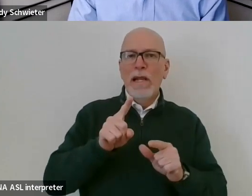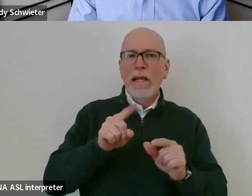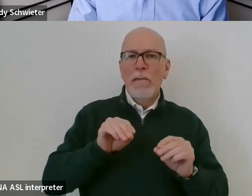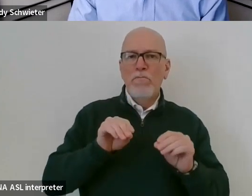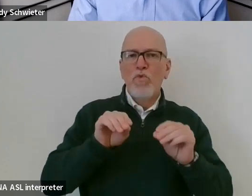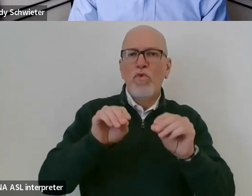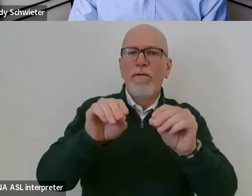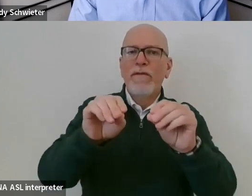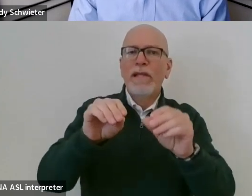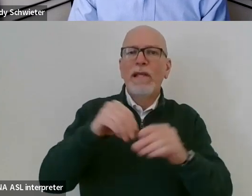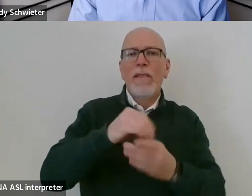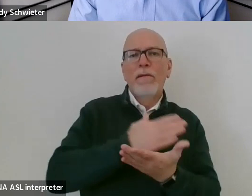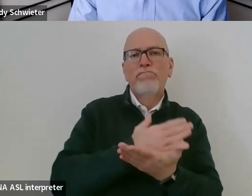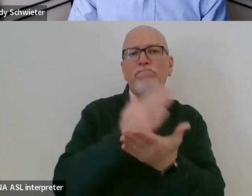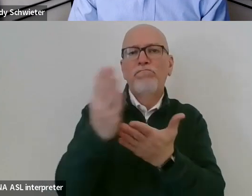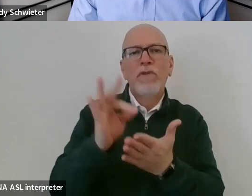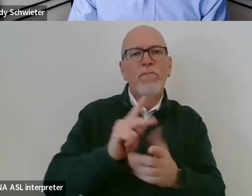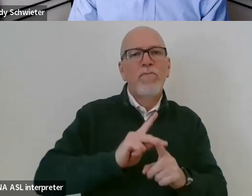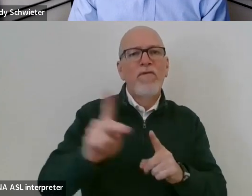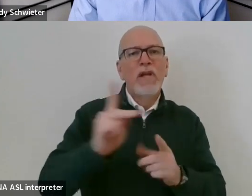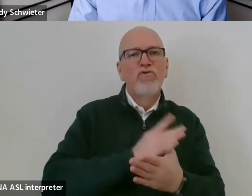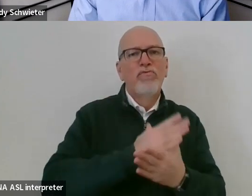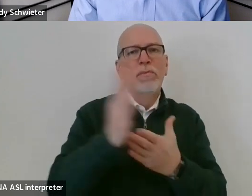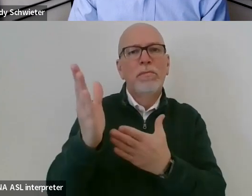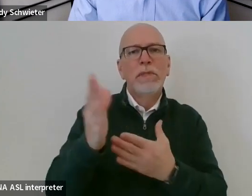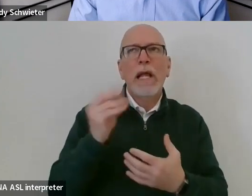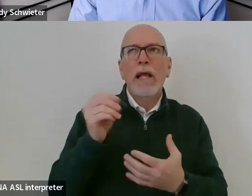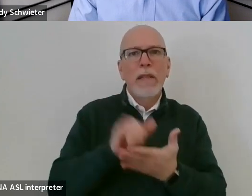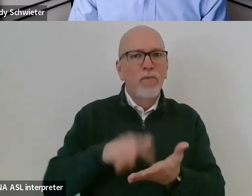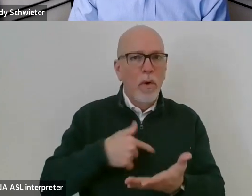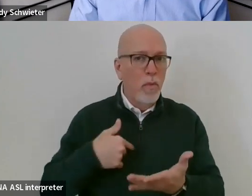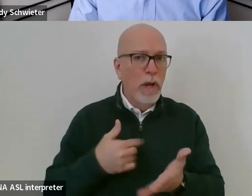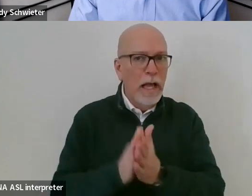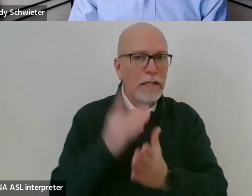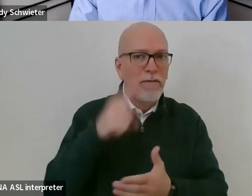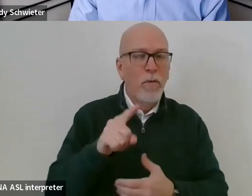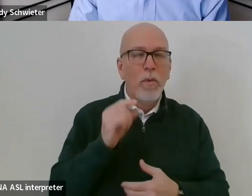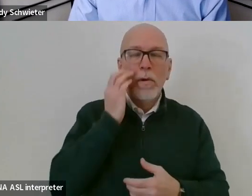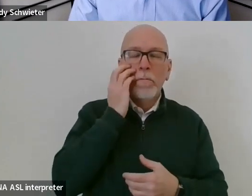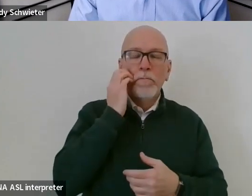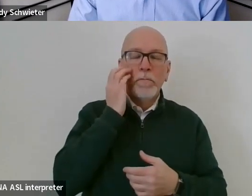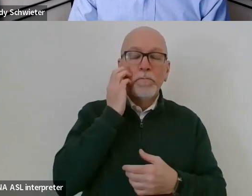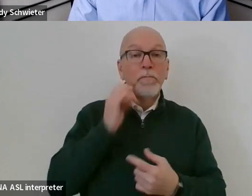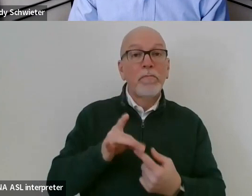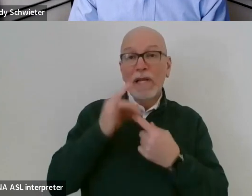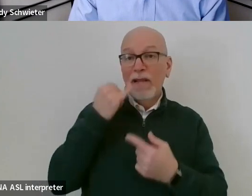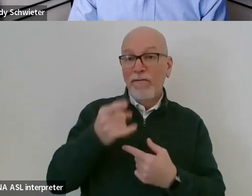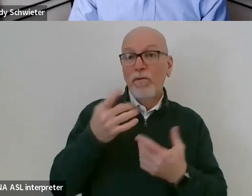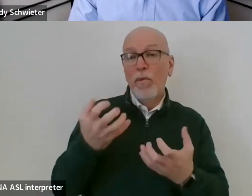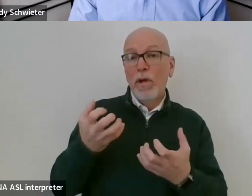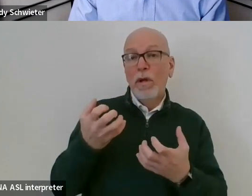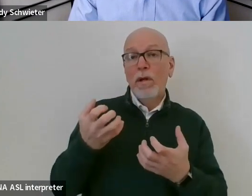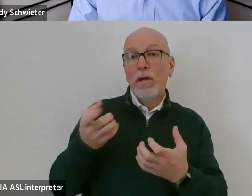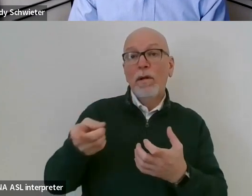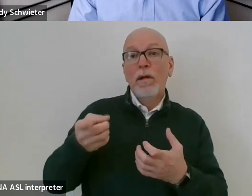or the continuum of professionalization. And that's what we're asking for, especially when you want to partner alongside